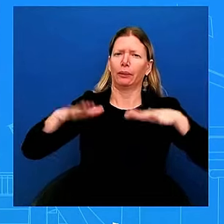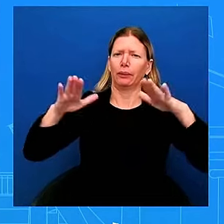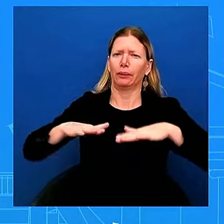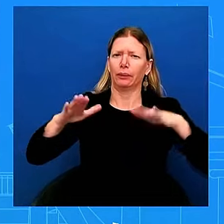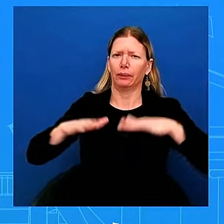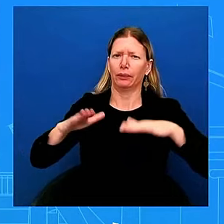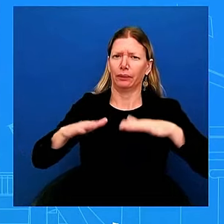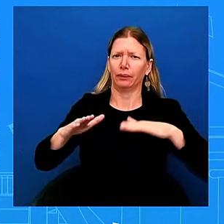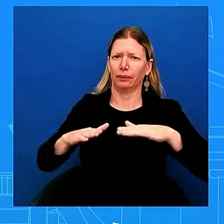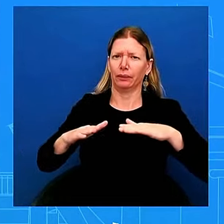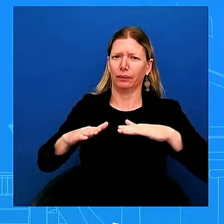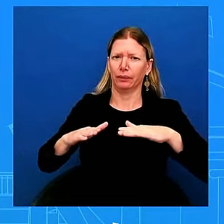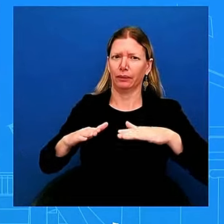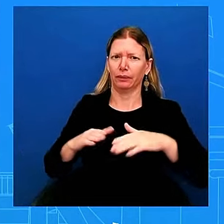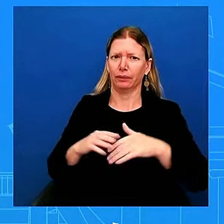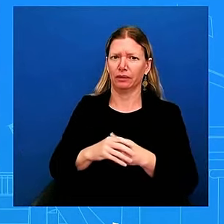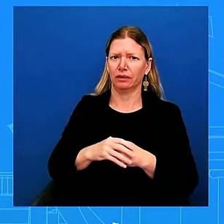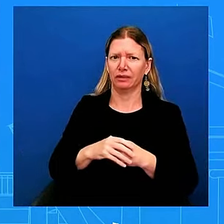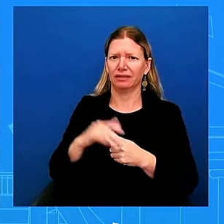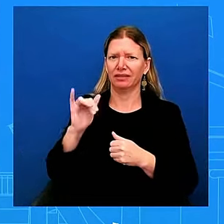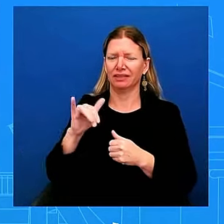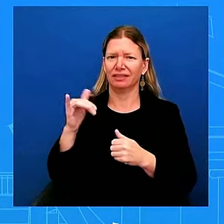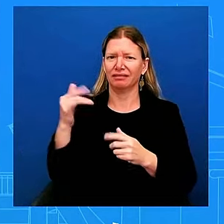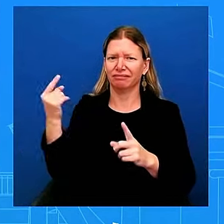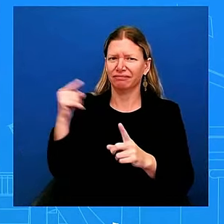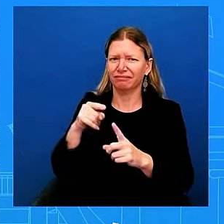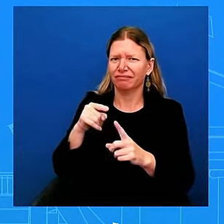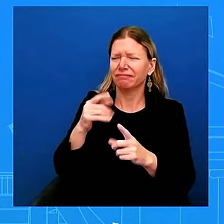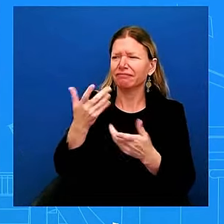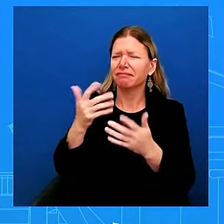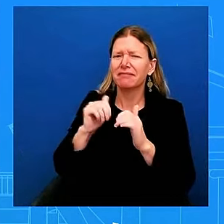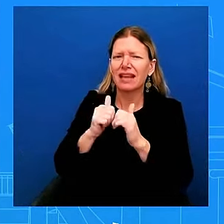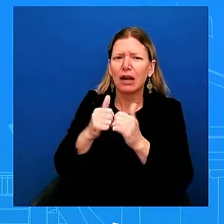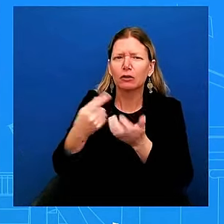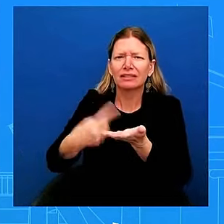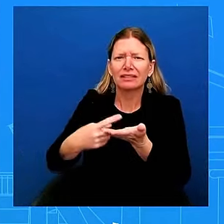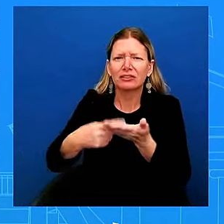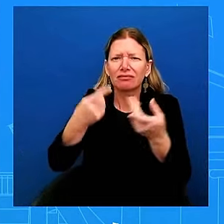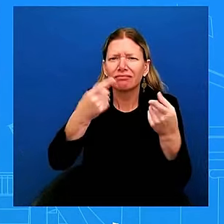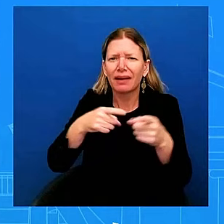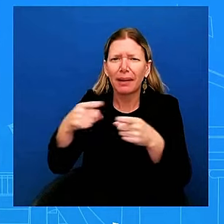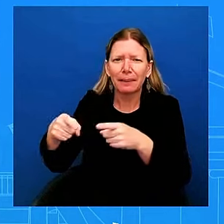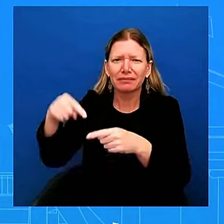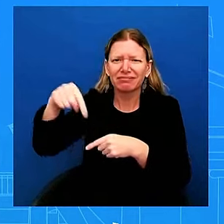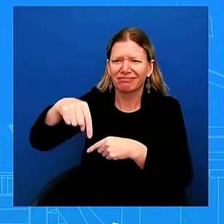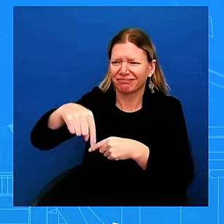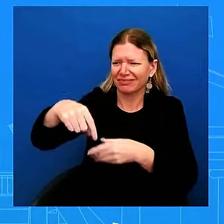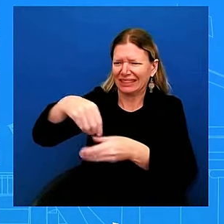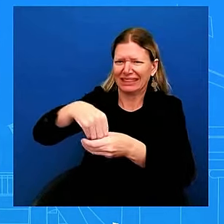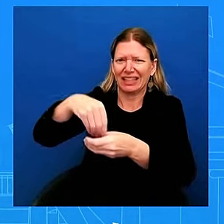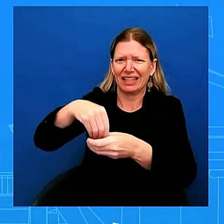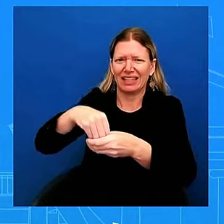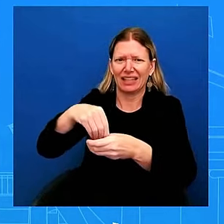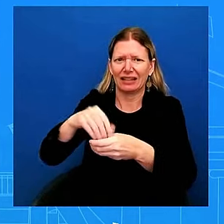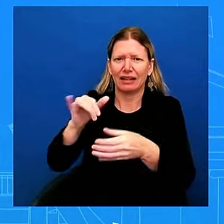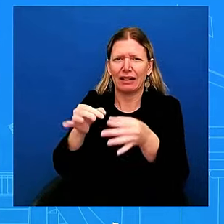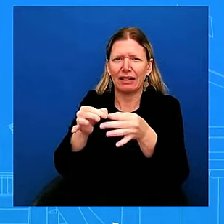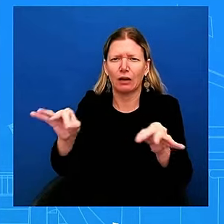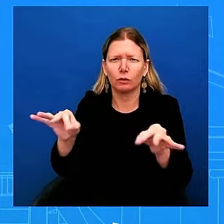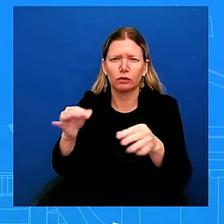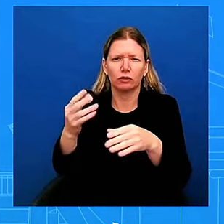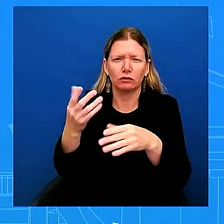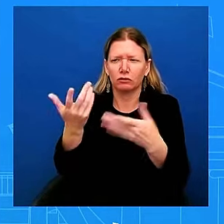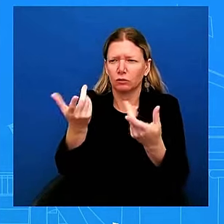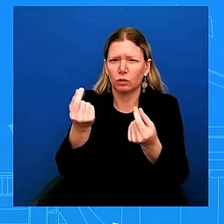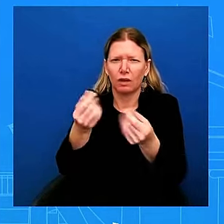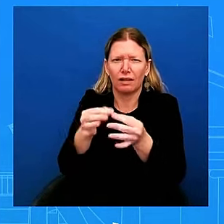discussions going on inside? Is there reflecting on language that's been used? What example is the president setting for others? Well, I